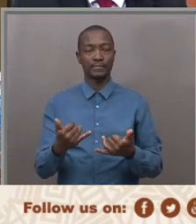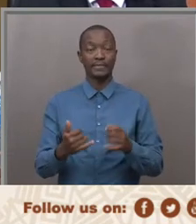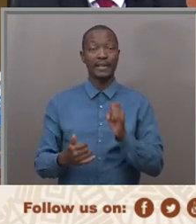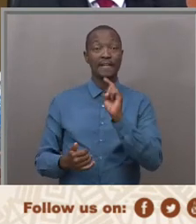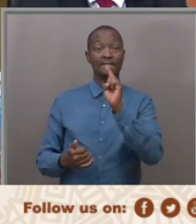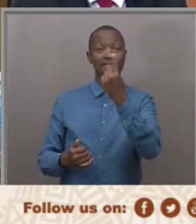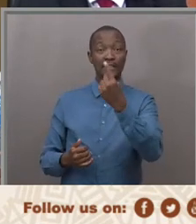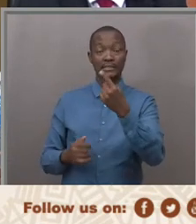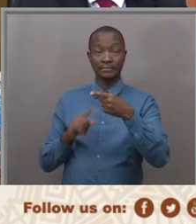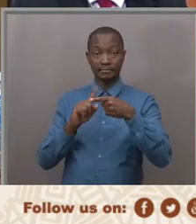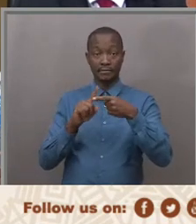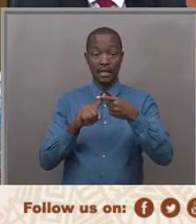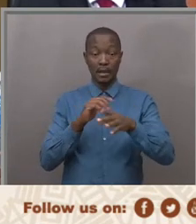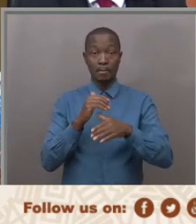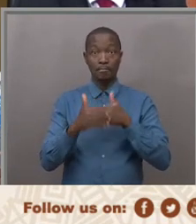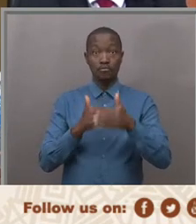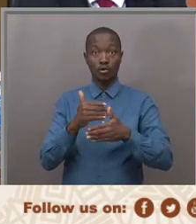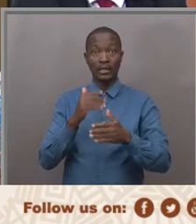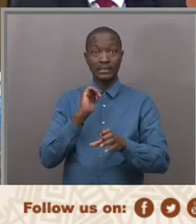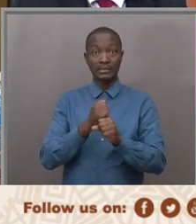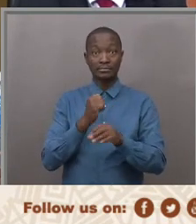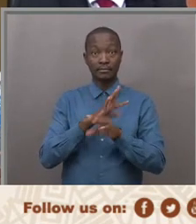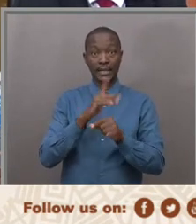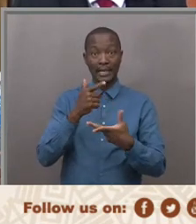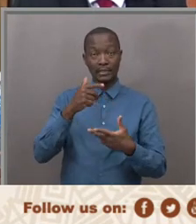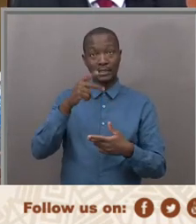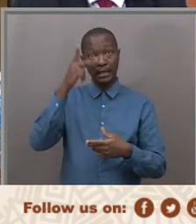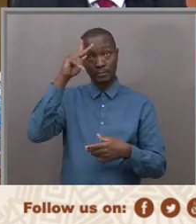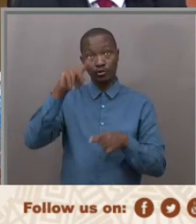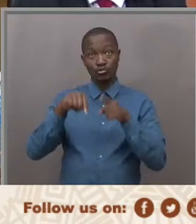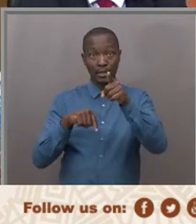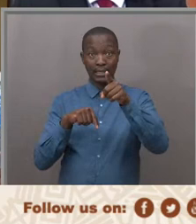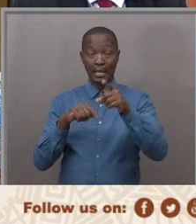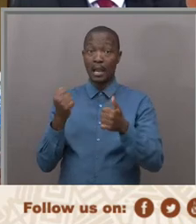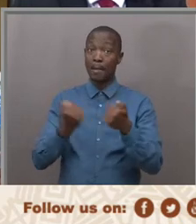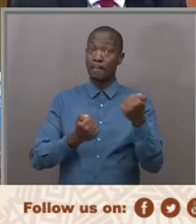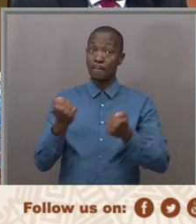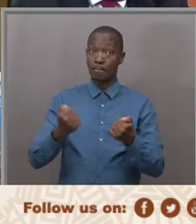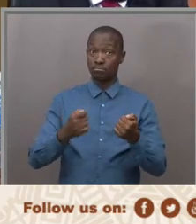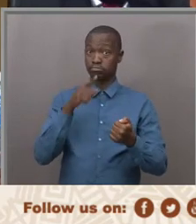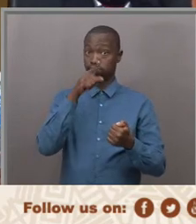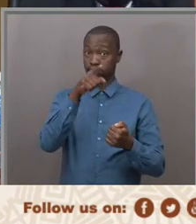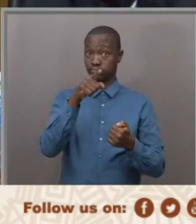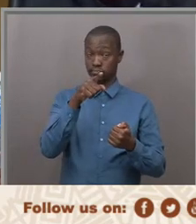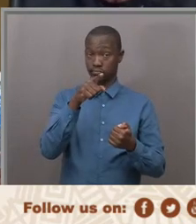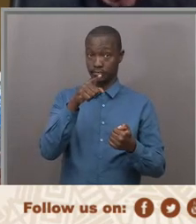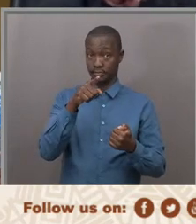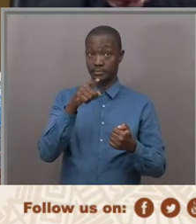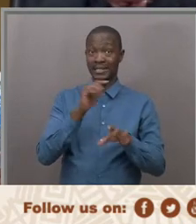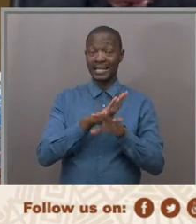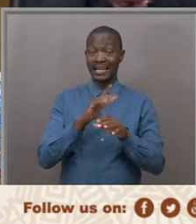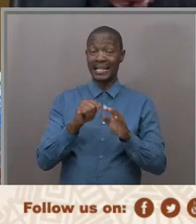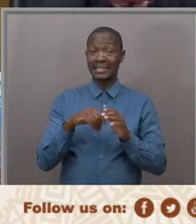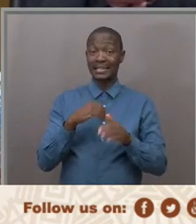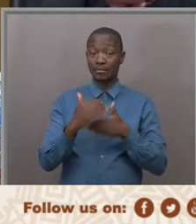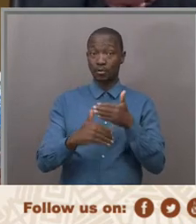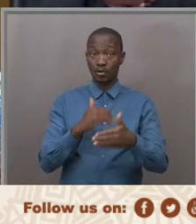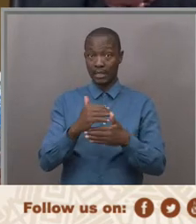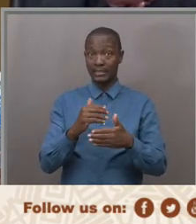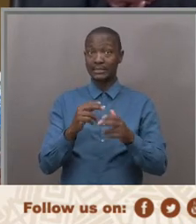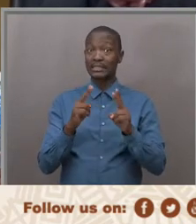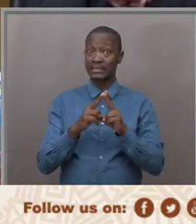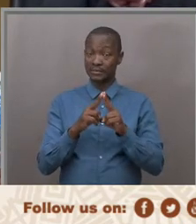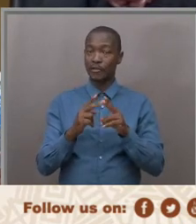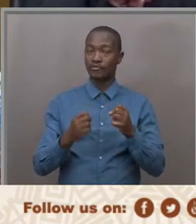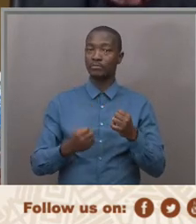Firstly, progress is being made at the Tshwane Automotive Special Economic Zone, TASES, and that progress is extremely